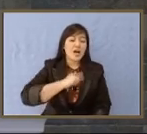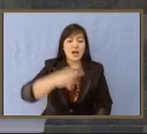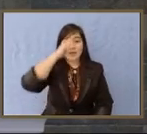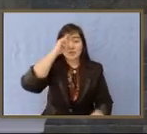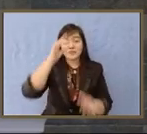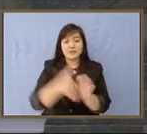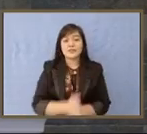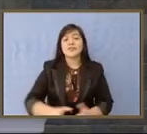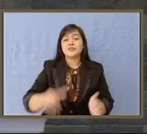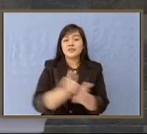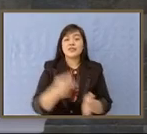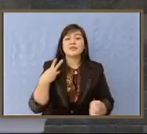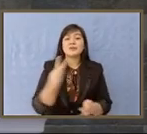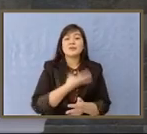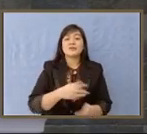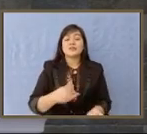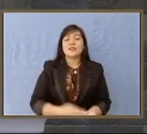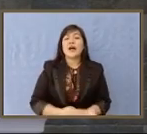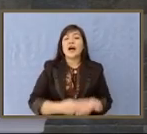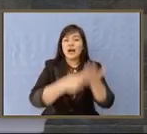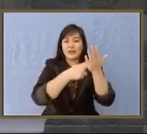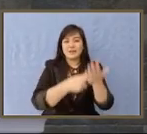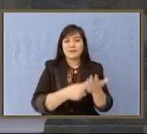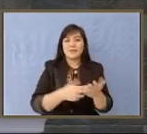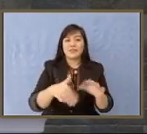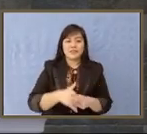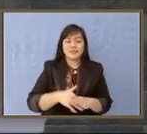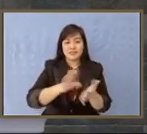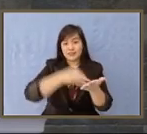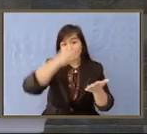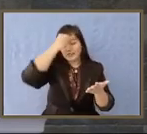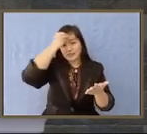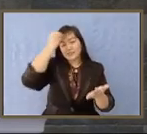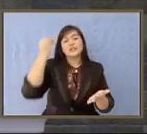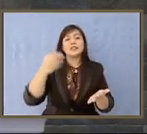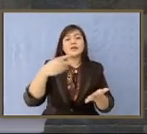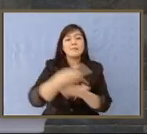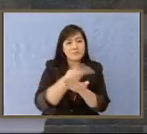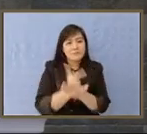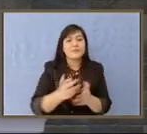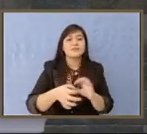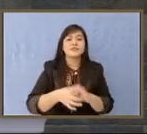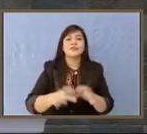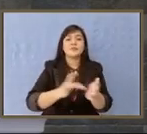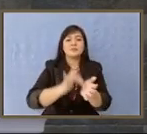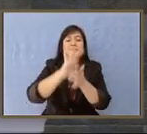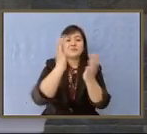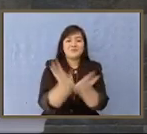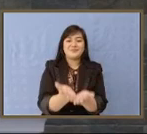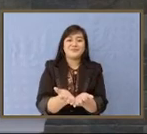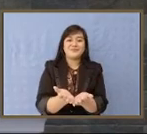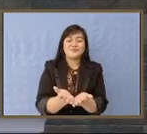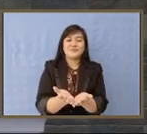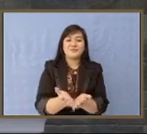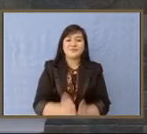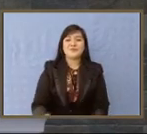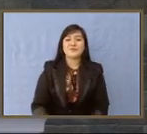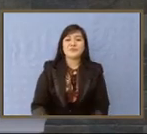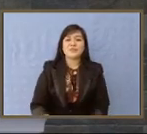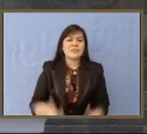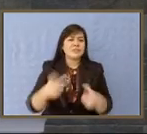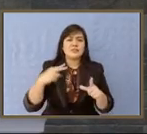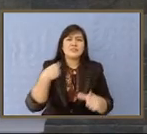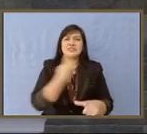mga details po na ito. And, let's not take these details for granted. Sabi ko nga, lalo na if you're a Sunday